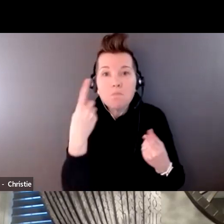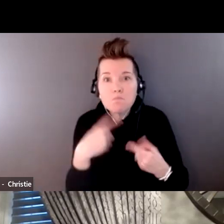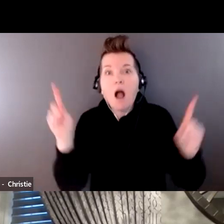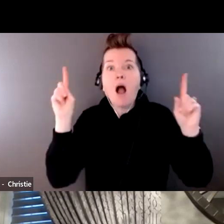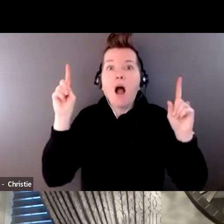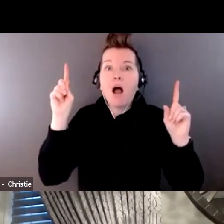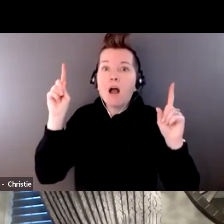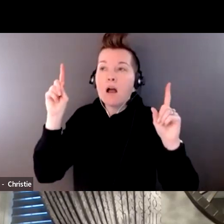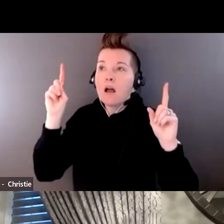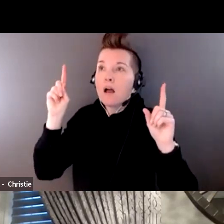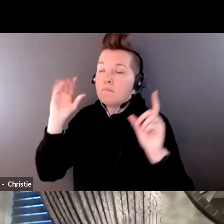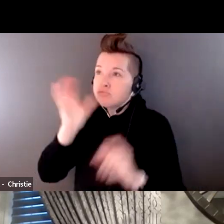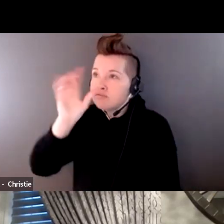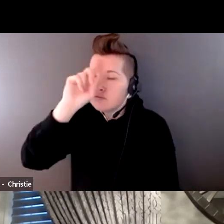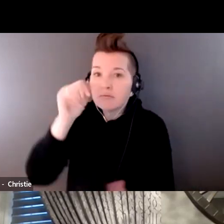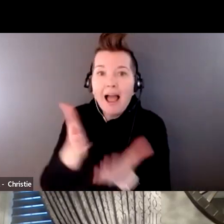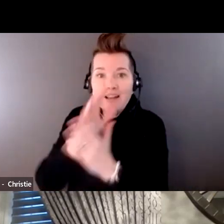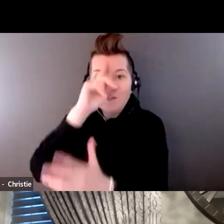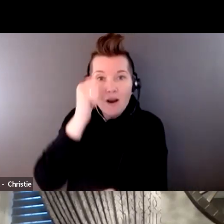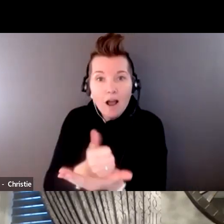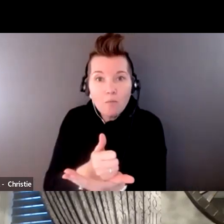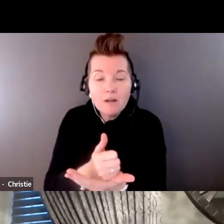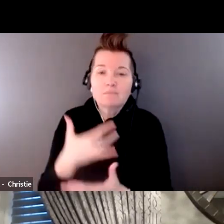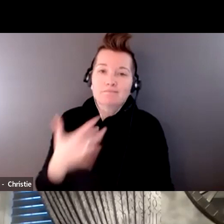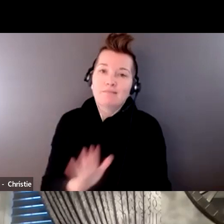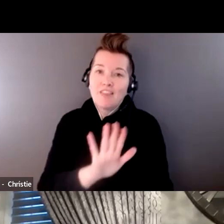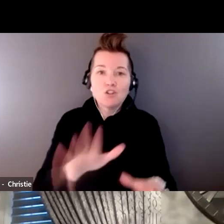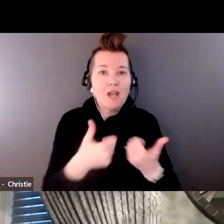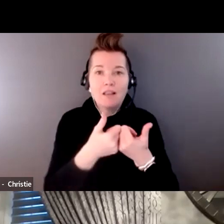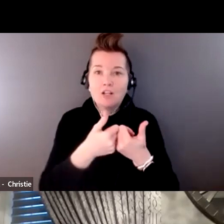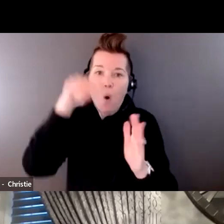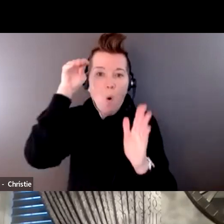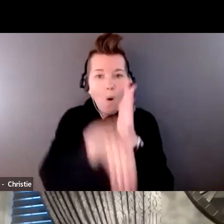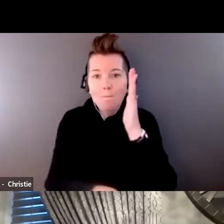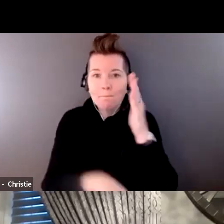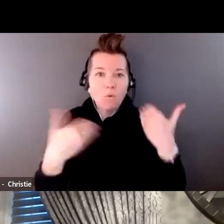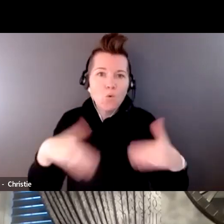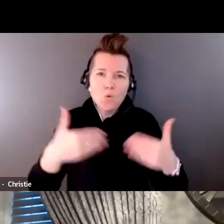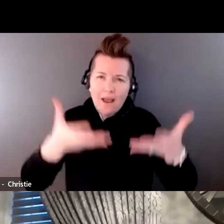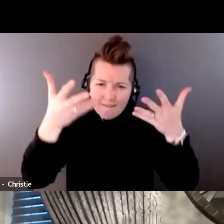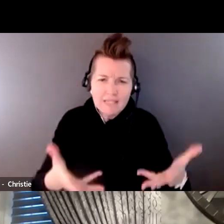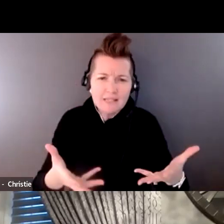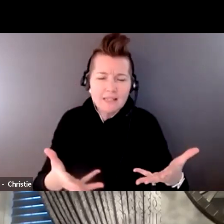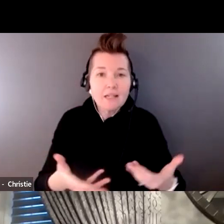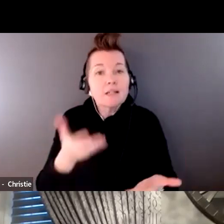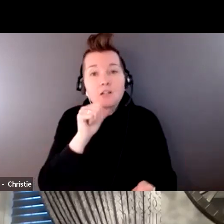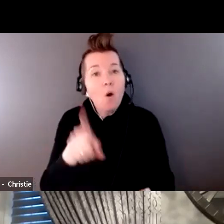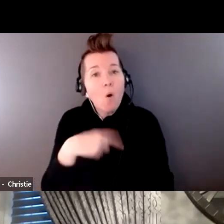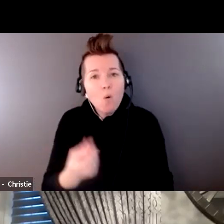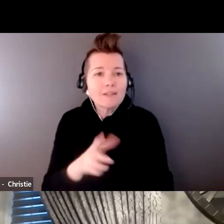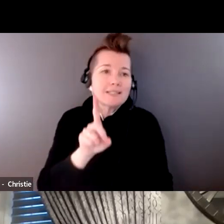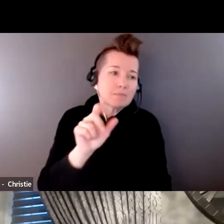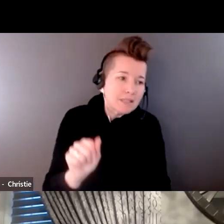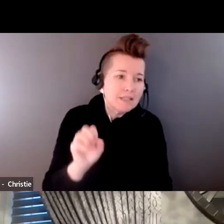usually very severe, a lot more than just, oh, there is a special need or there is a disability and therefore there is a